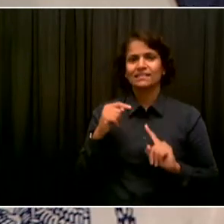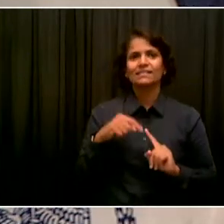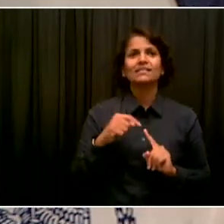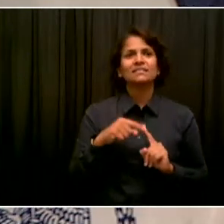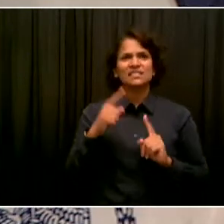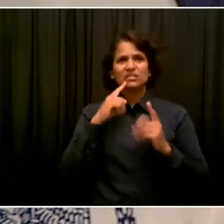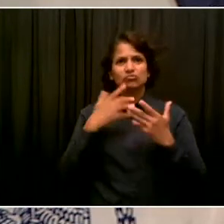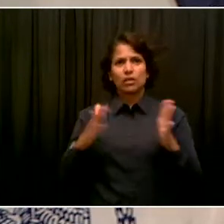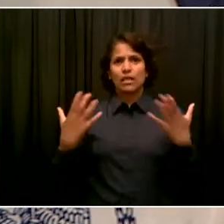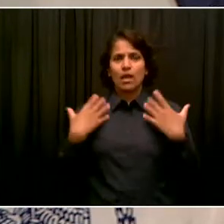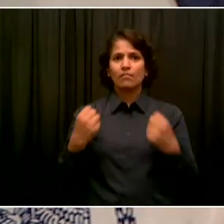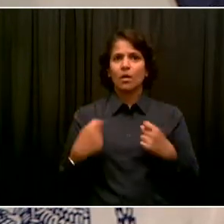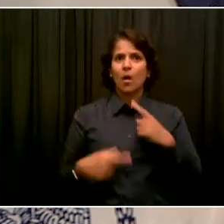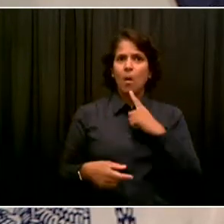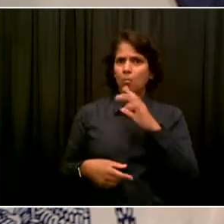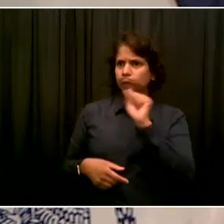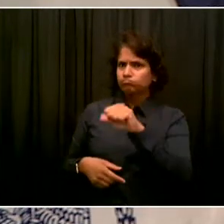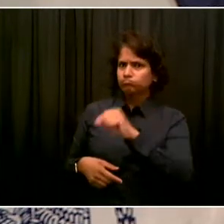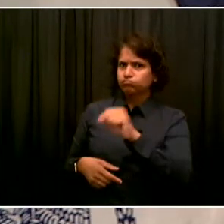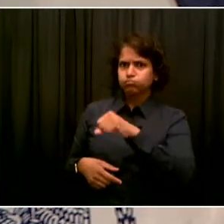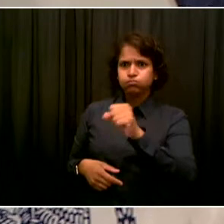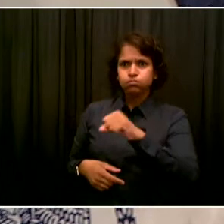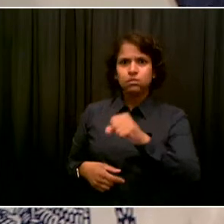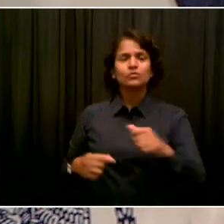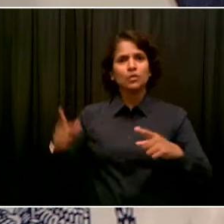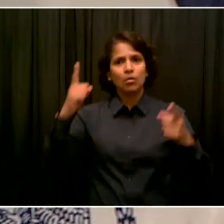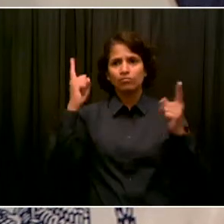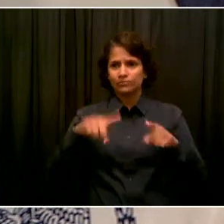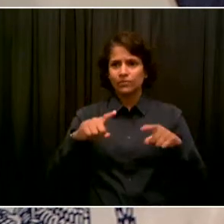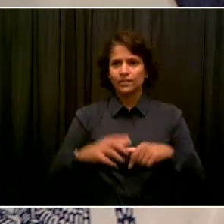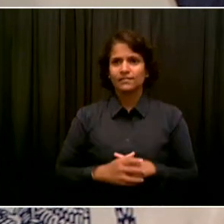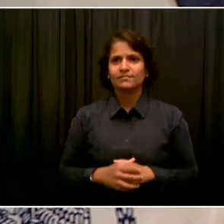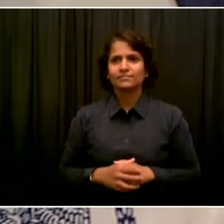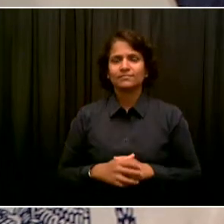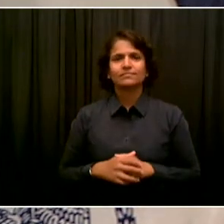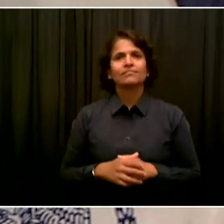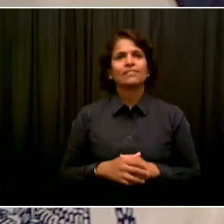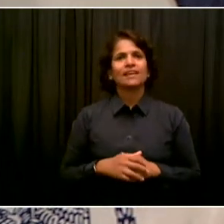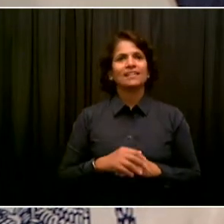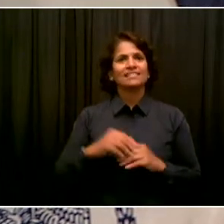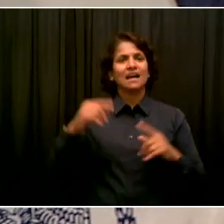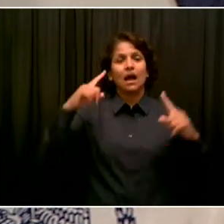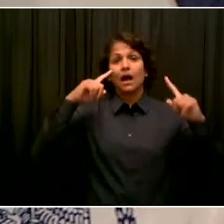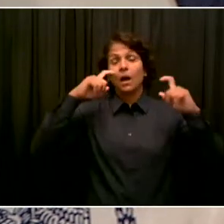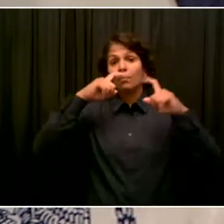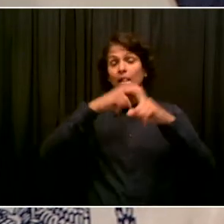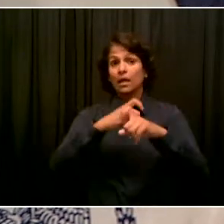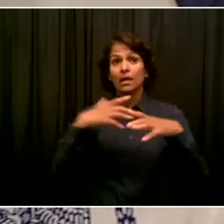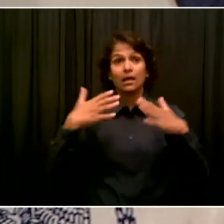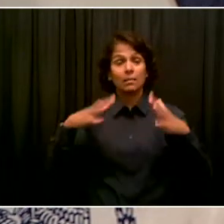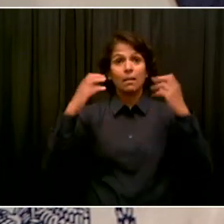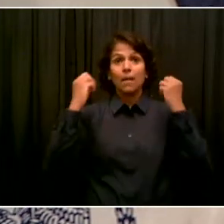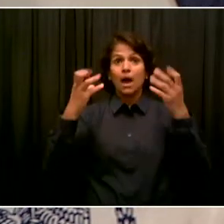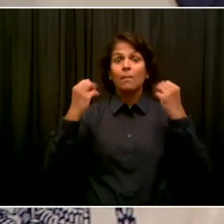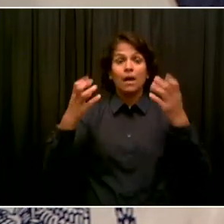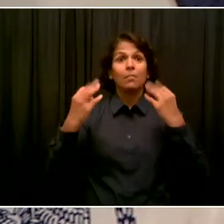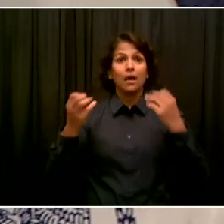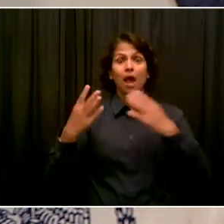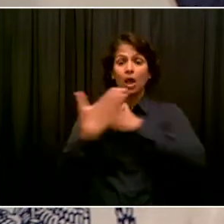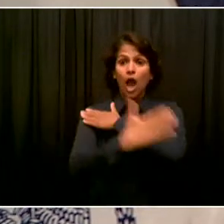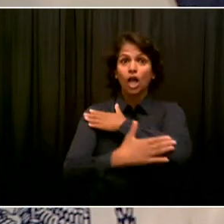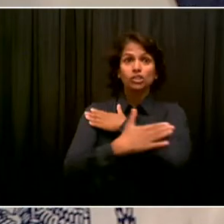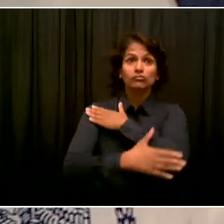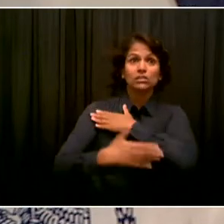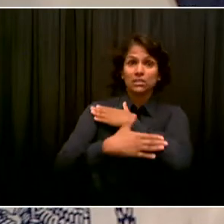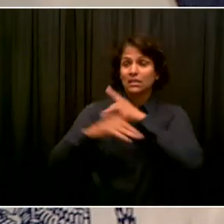very receptive. And I know it's tremendously complex, hundreds of nations, and everyone has different approaches. I do feel for